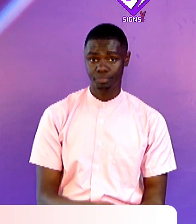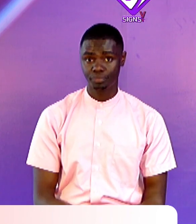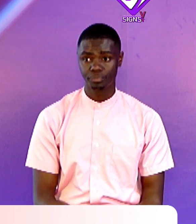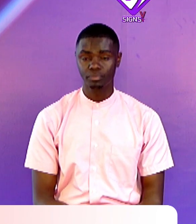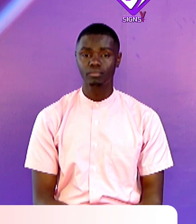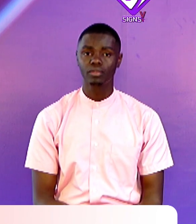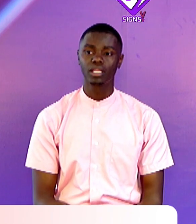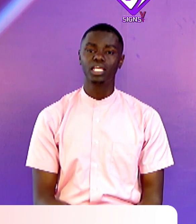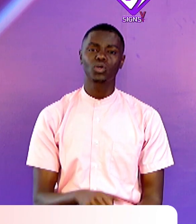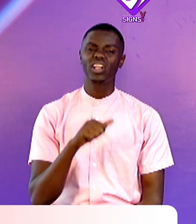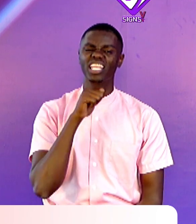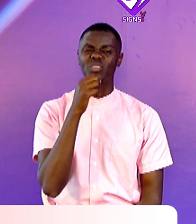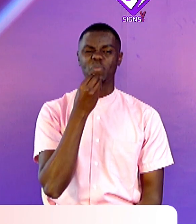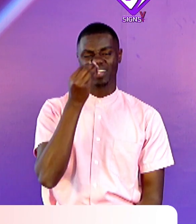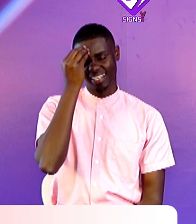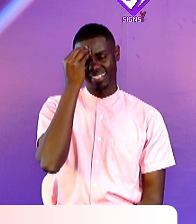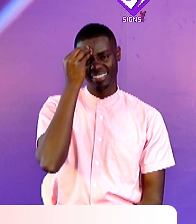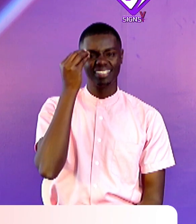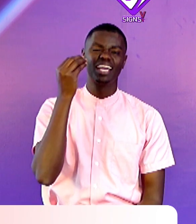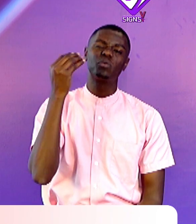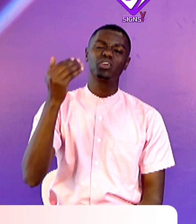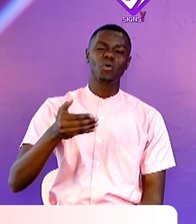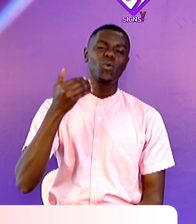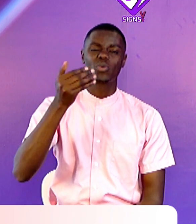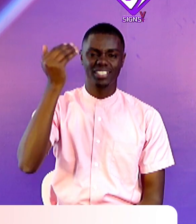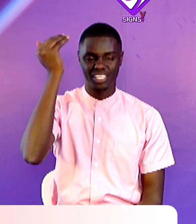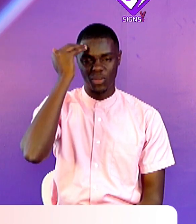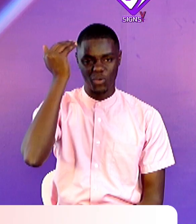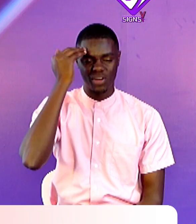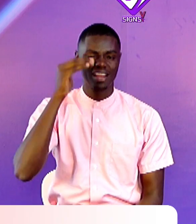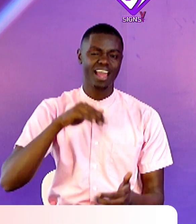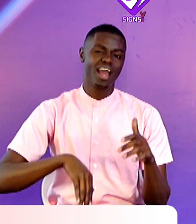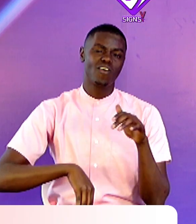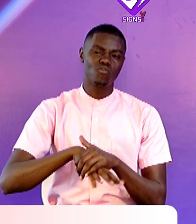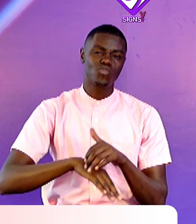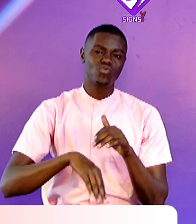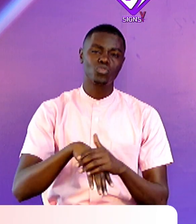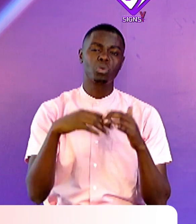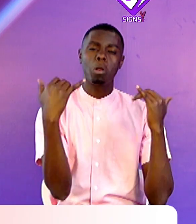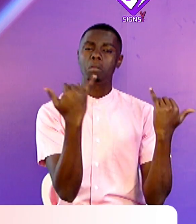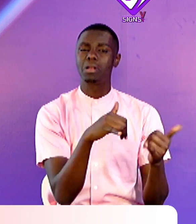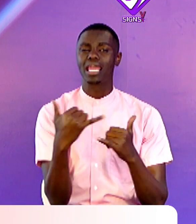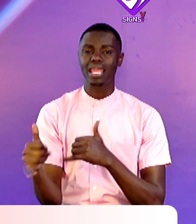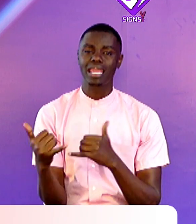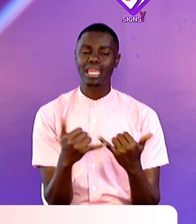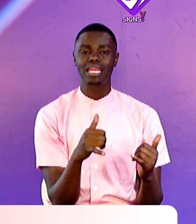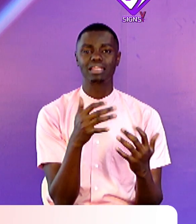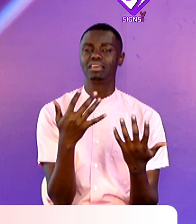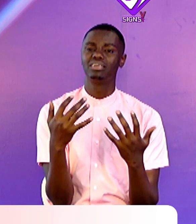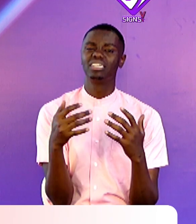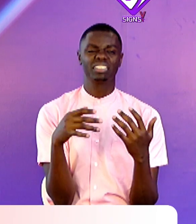Mr. Jonah, let us not pretend here. Right. We have always known how football has been played around